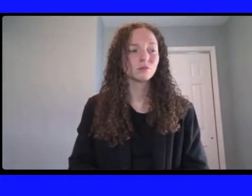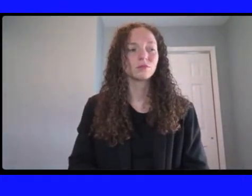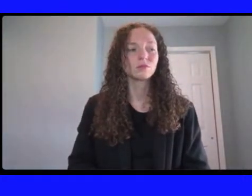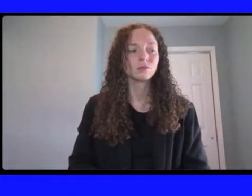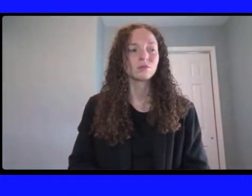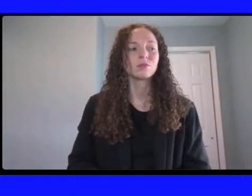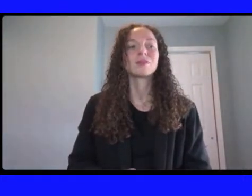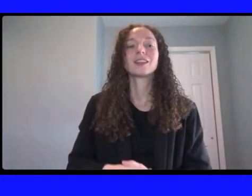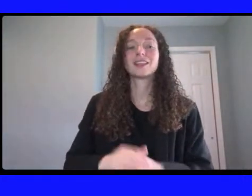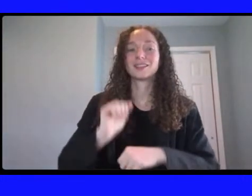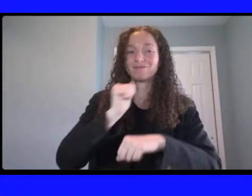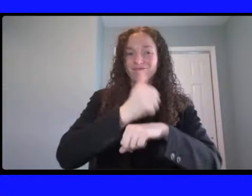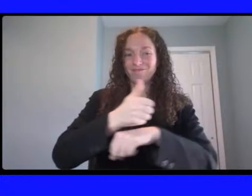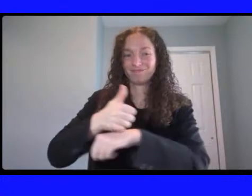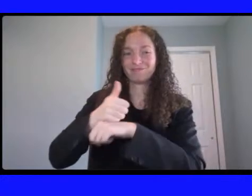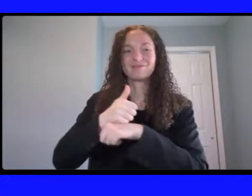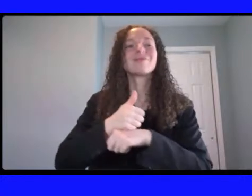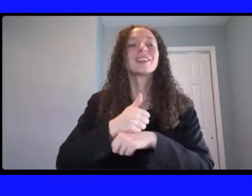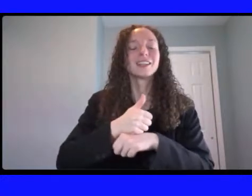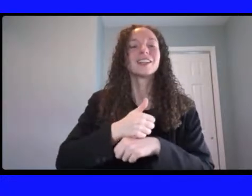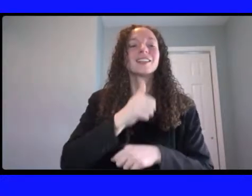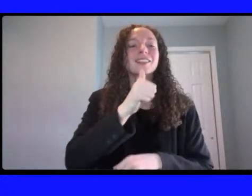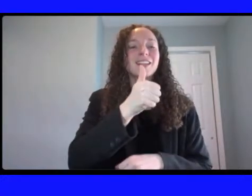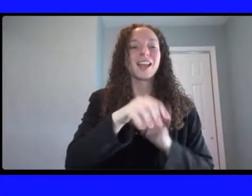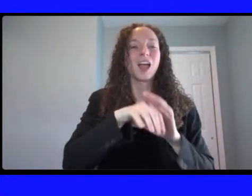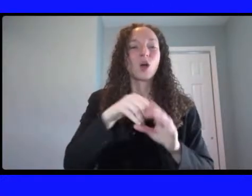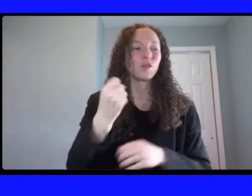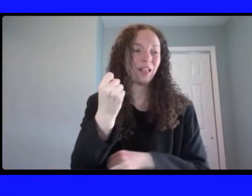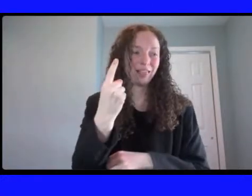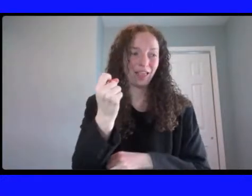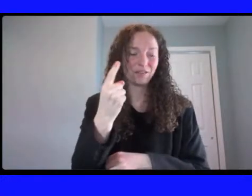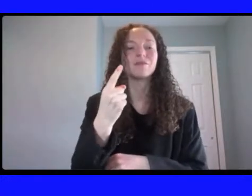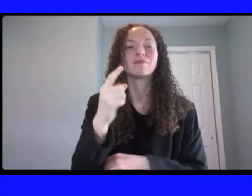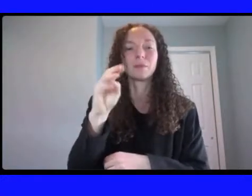as you can see from that slide. Next slide, please.